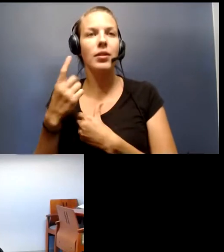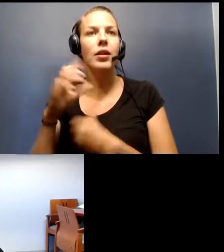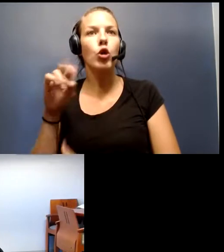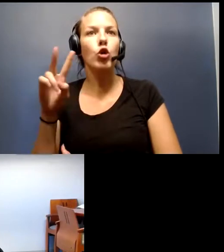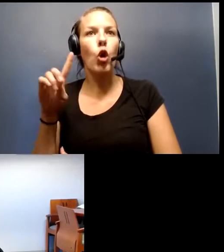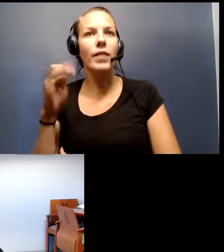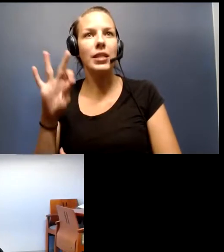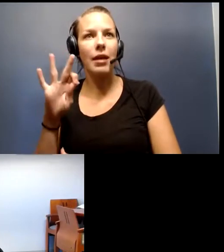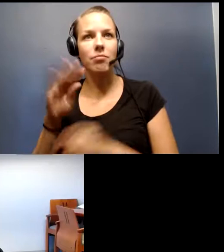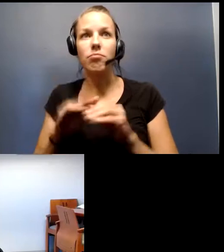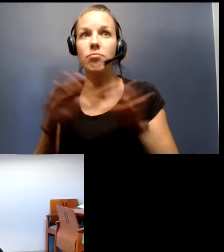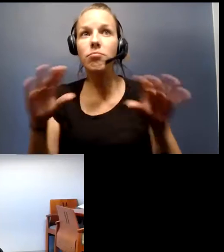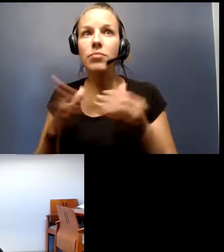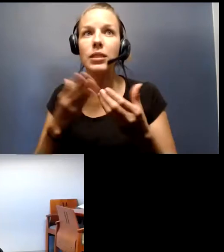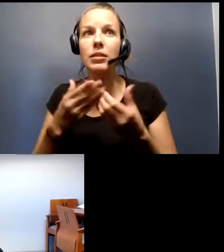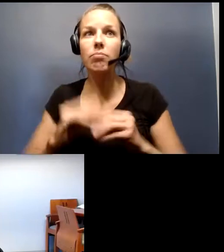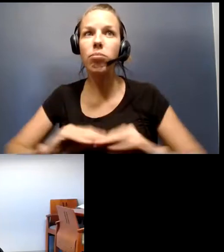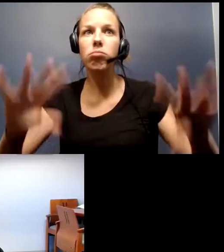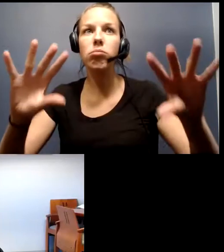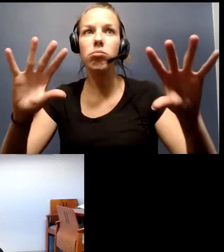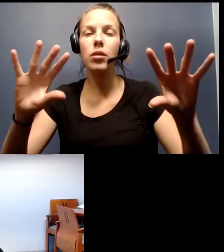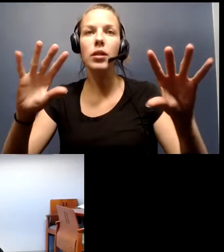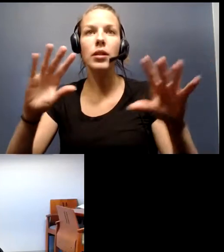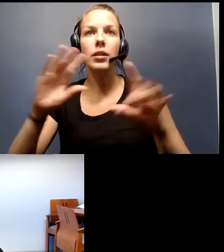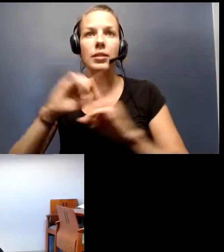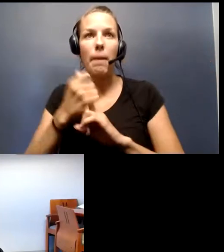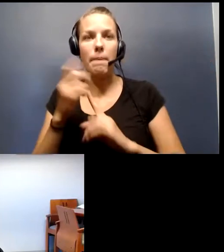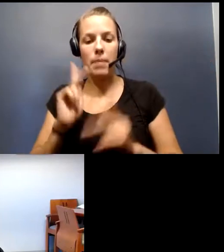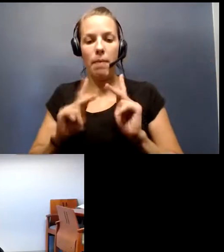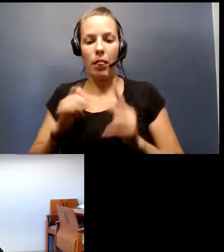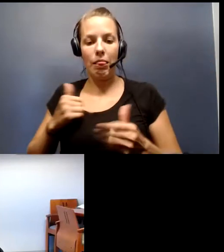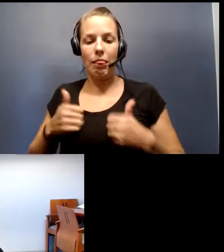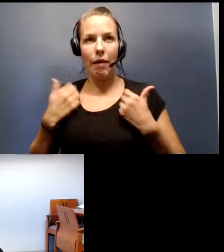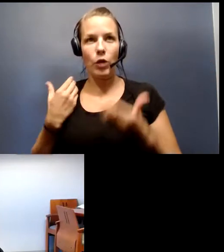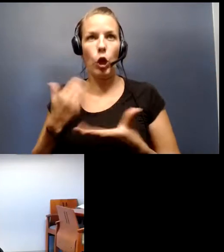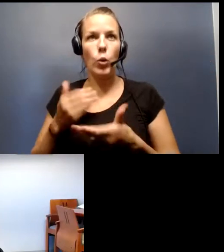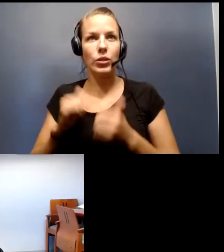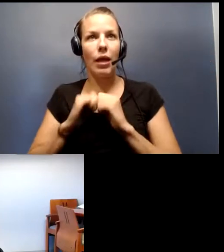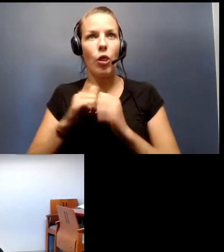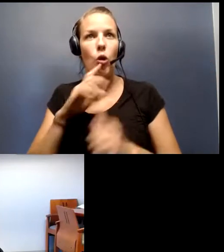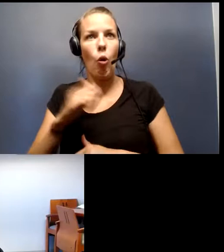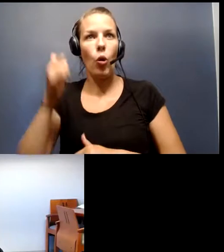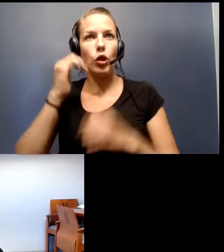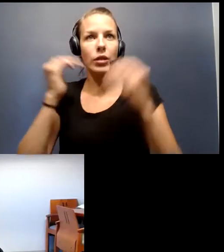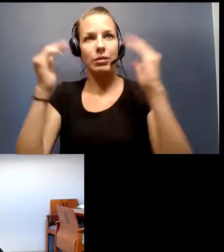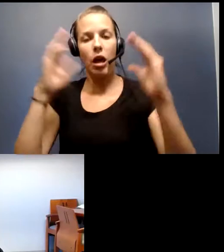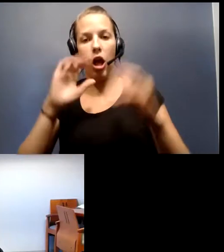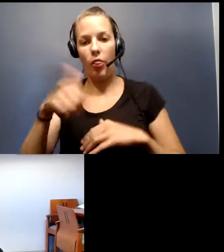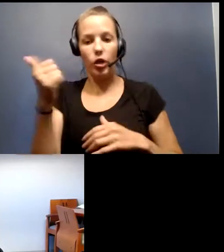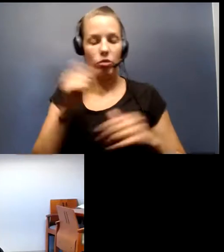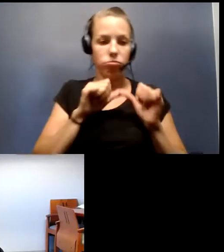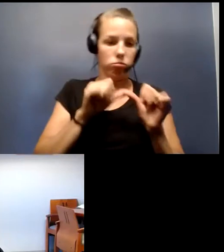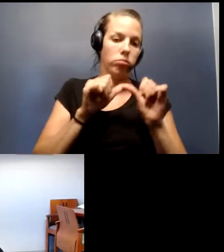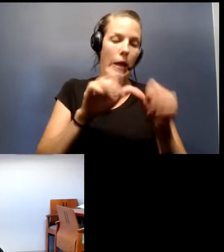COVID-19 spreads easily and rapidly in settings where people live close together. Older adults and those with underlying chronic medical